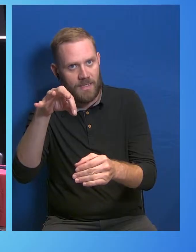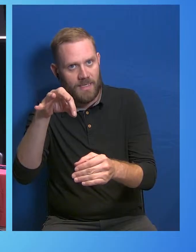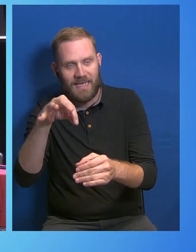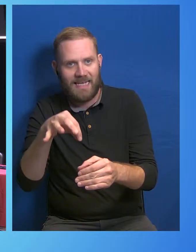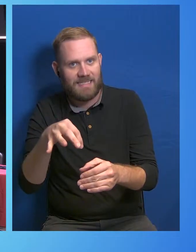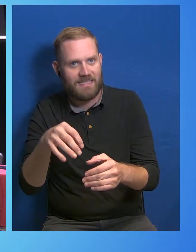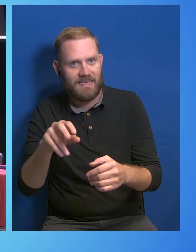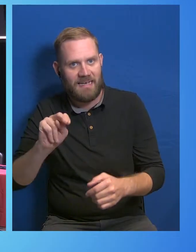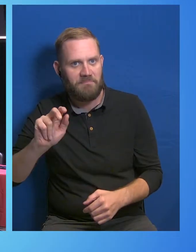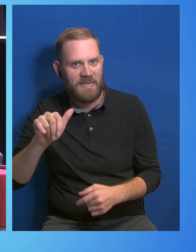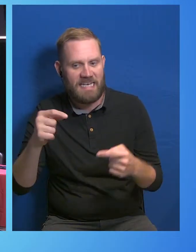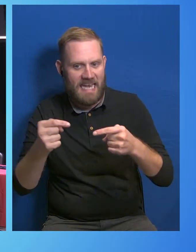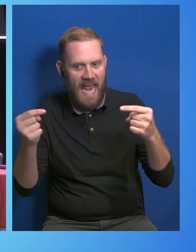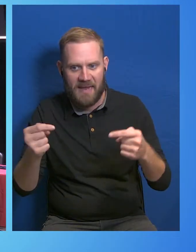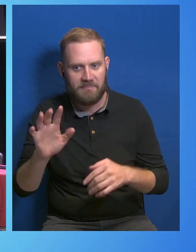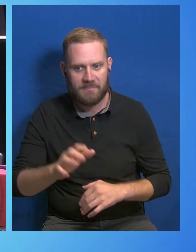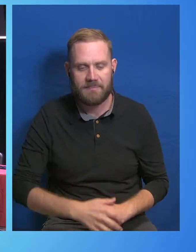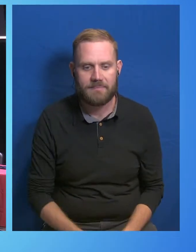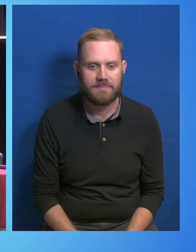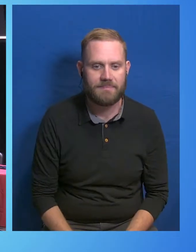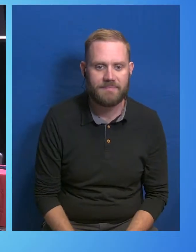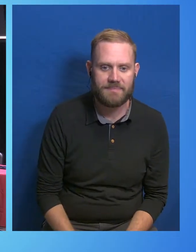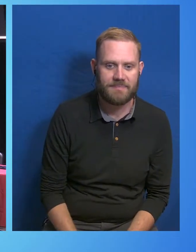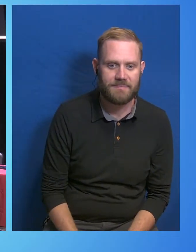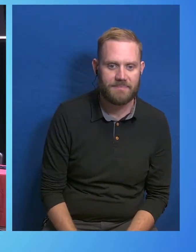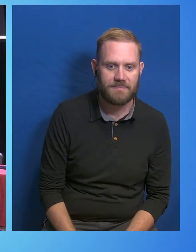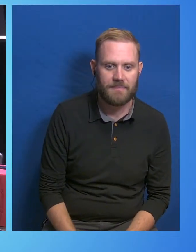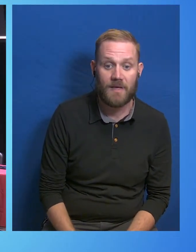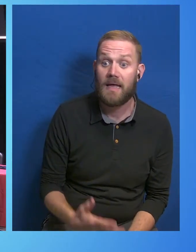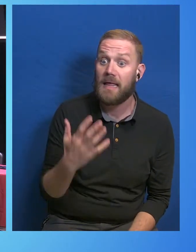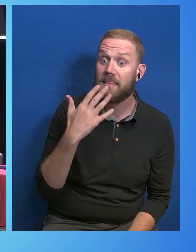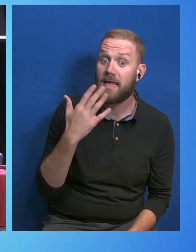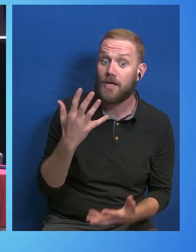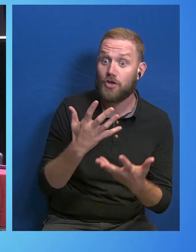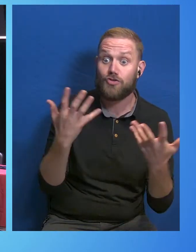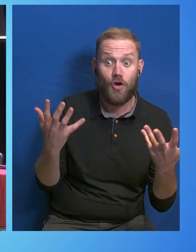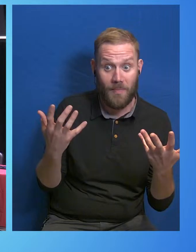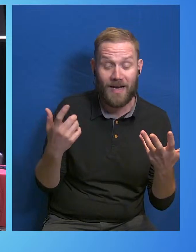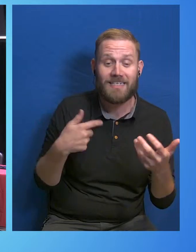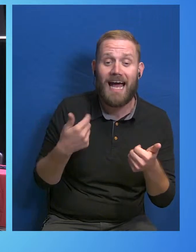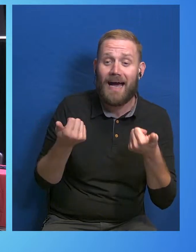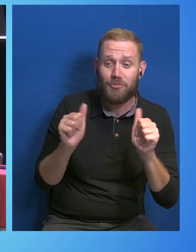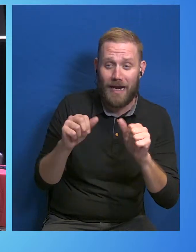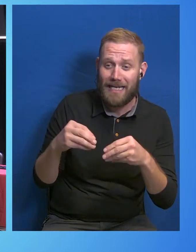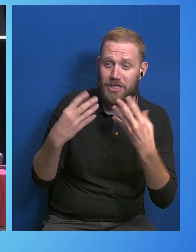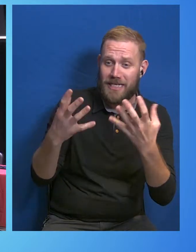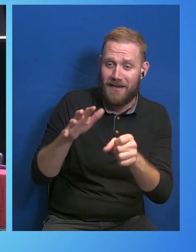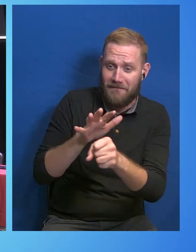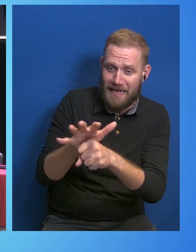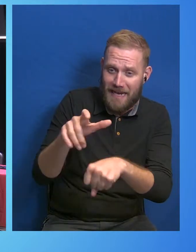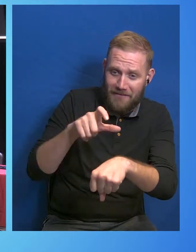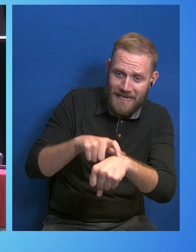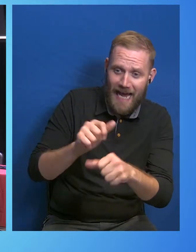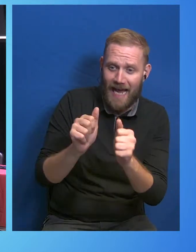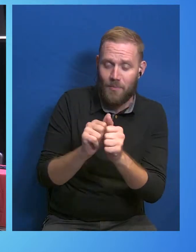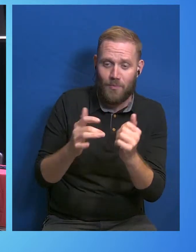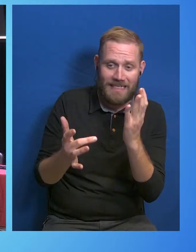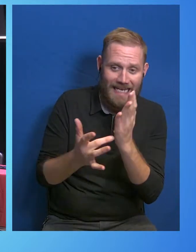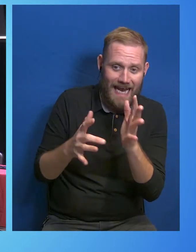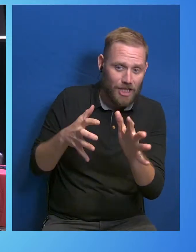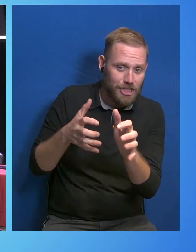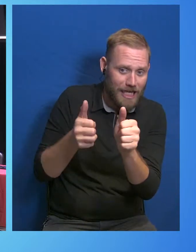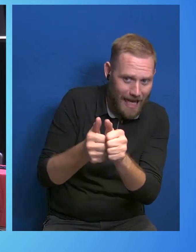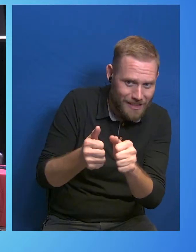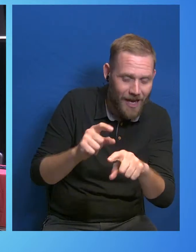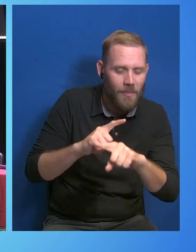a nay. Okay, thank you so much. I am sorry. I am trying to give enough time for technology to catch up. I